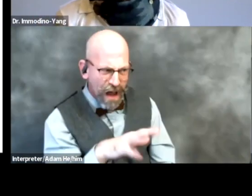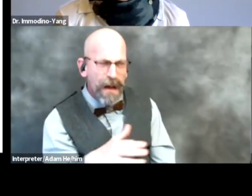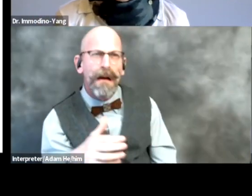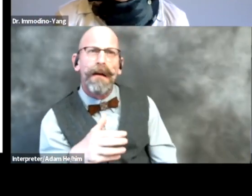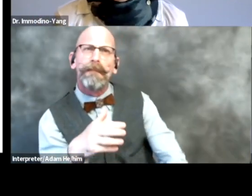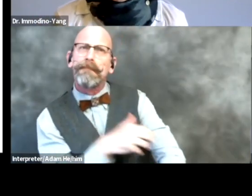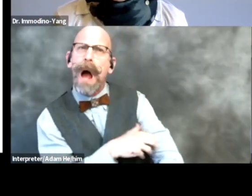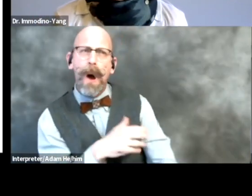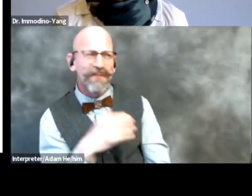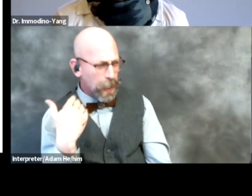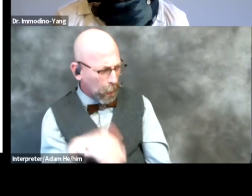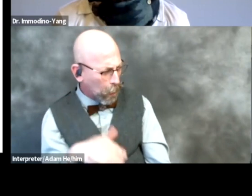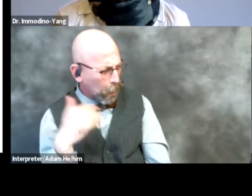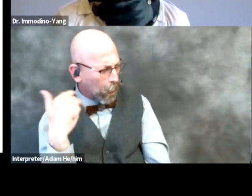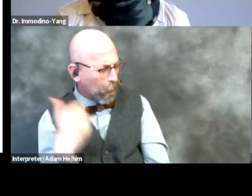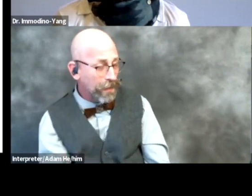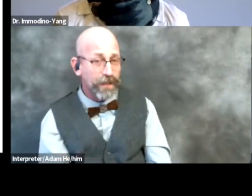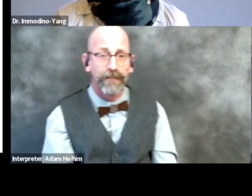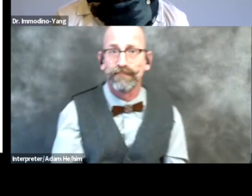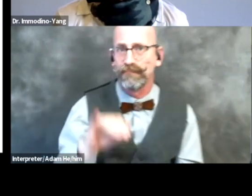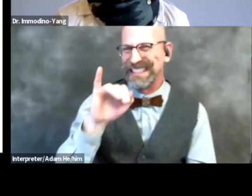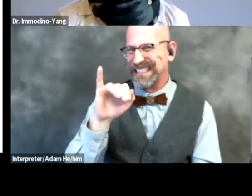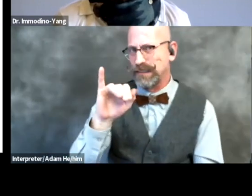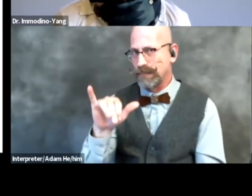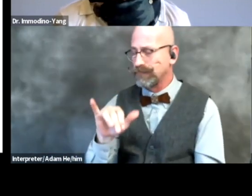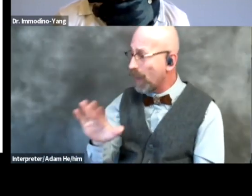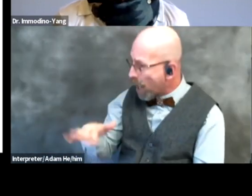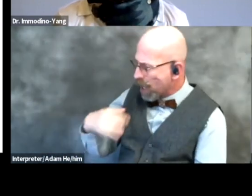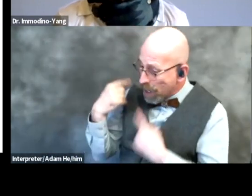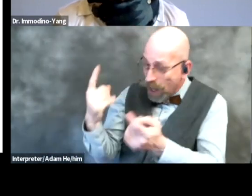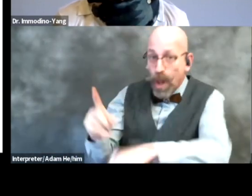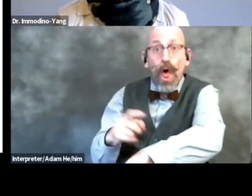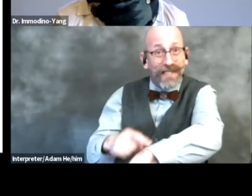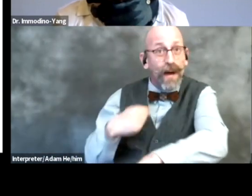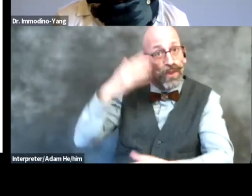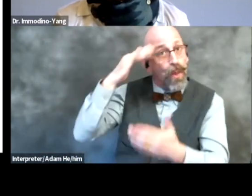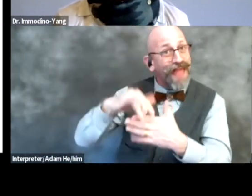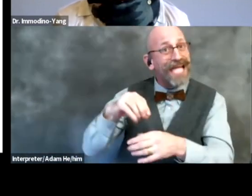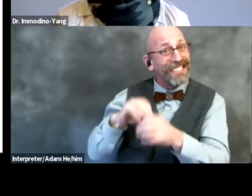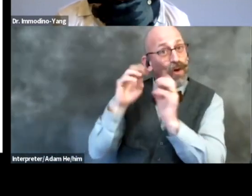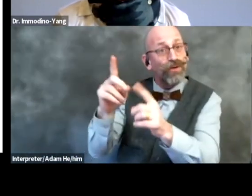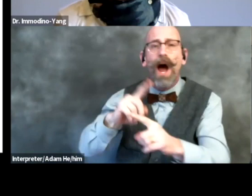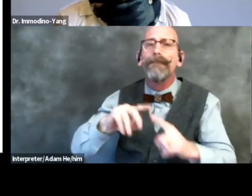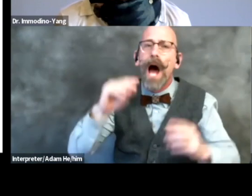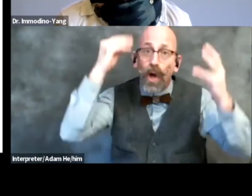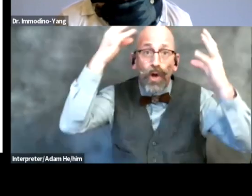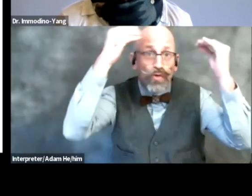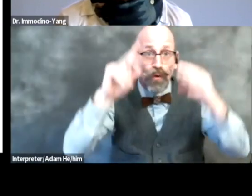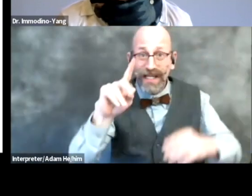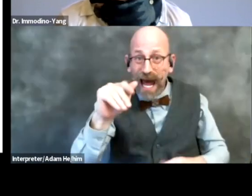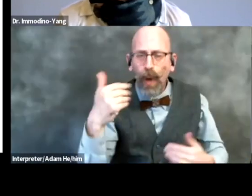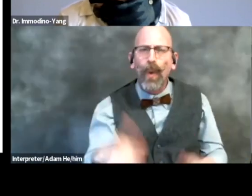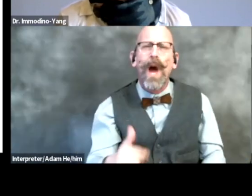Whereas we've known that for a long time in education, the neural data are giving us new insights into the mechanics of that